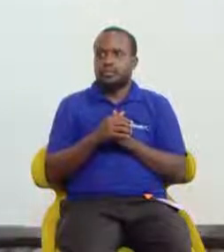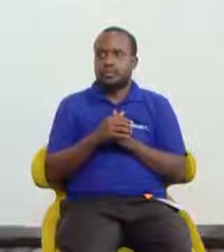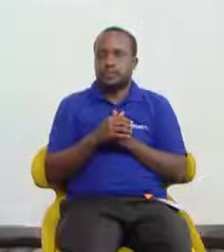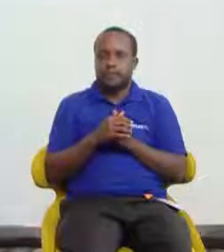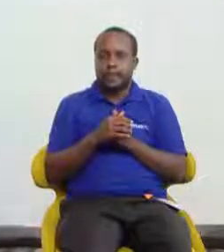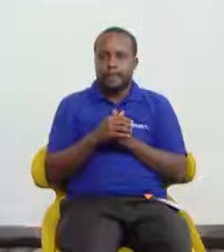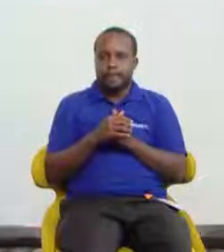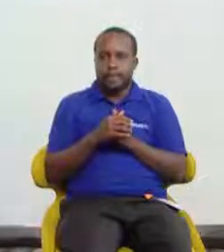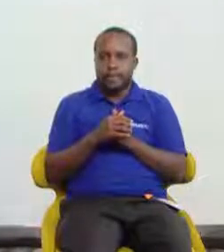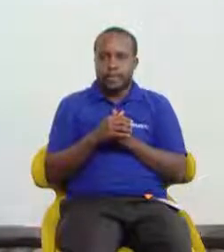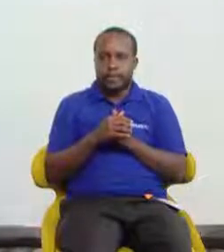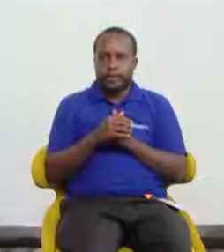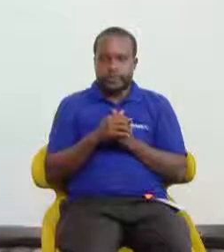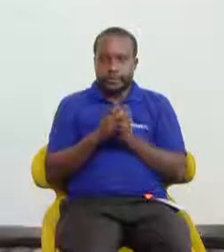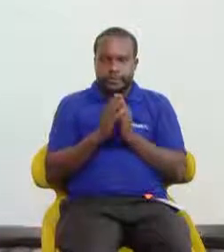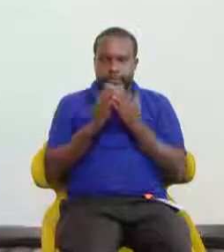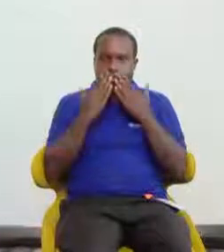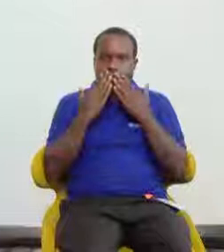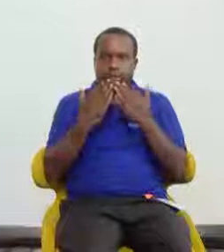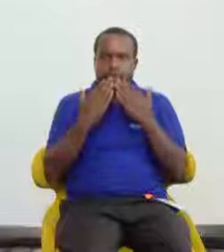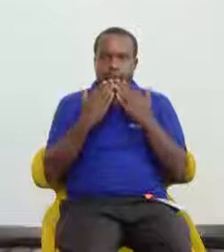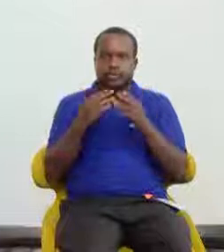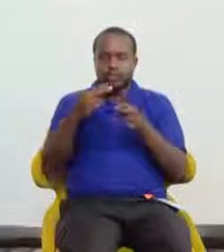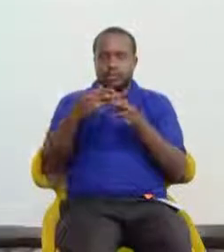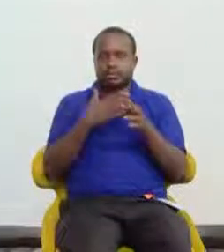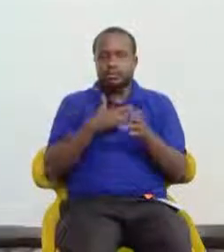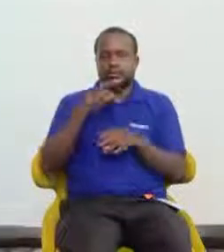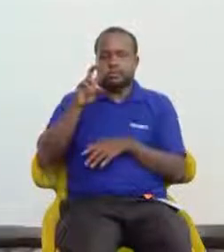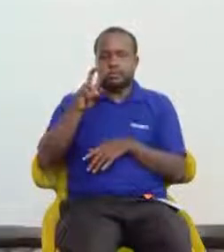Thank you so much. My name is Victo Nalule.